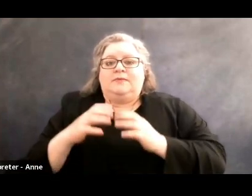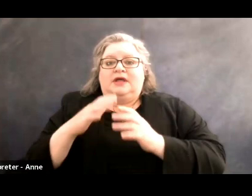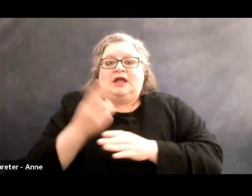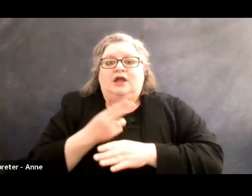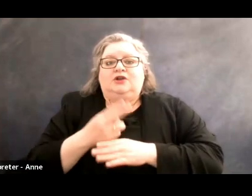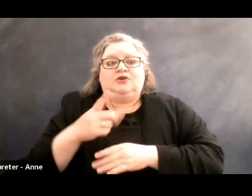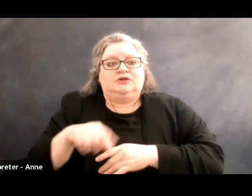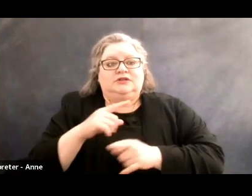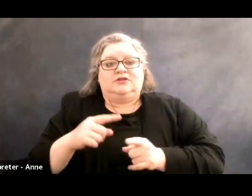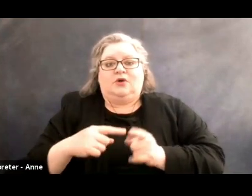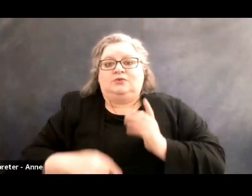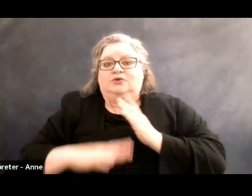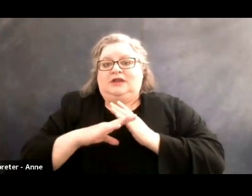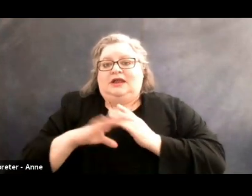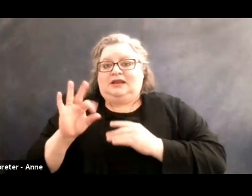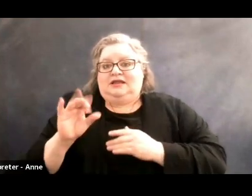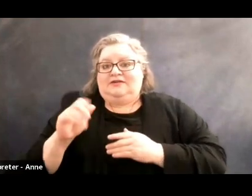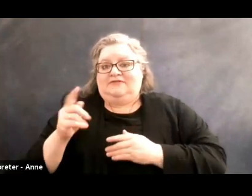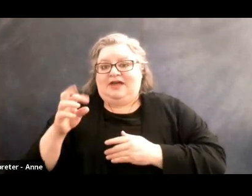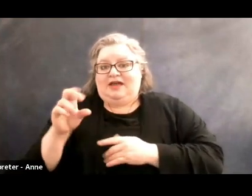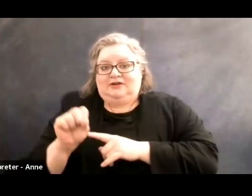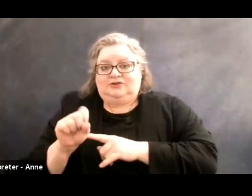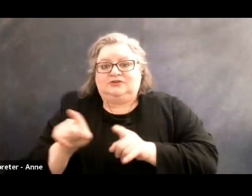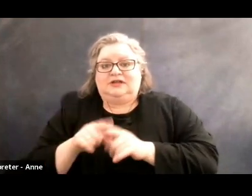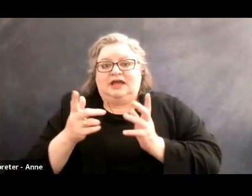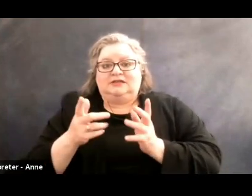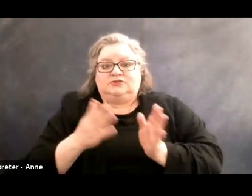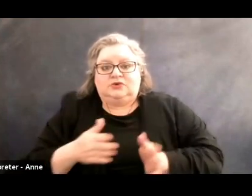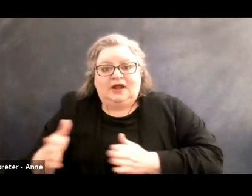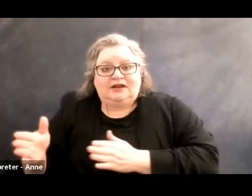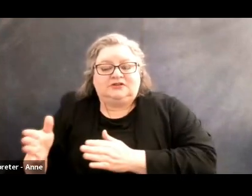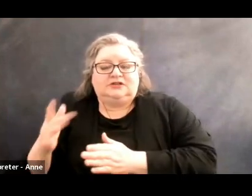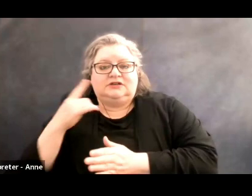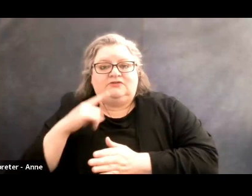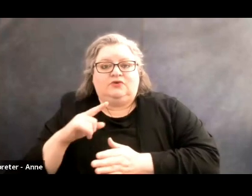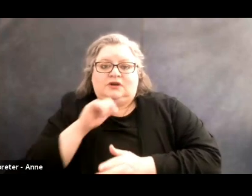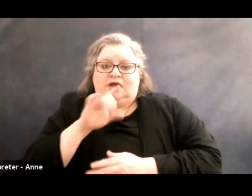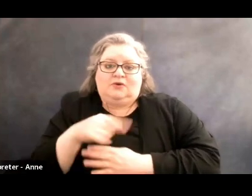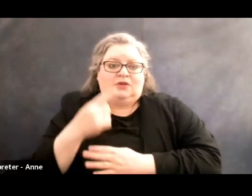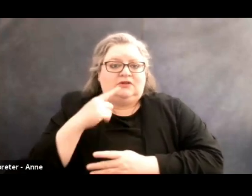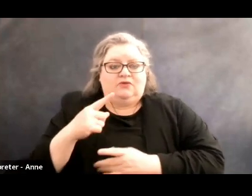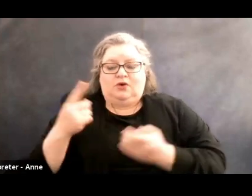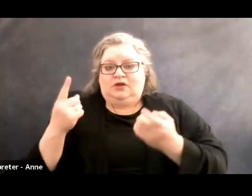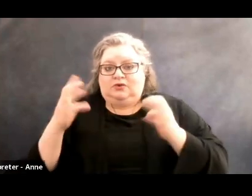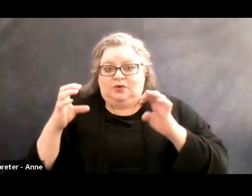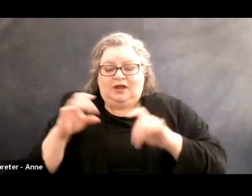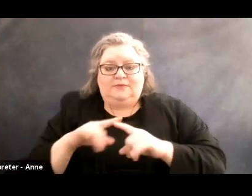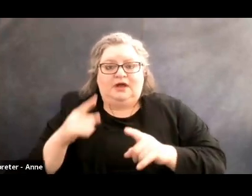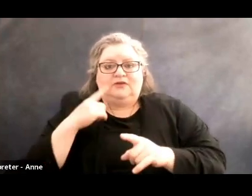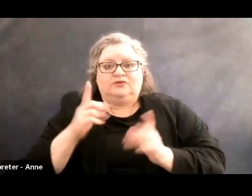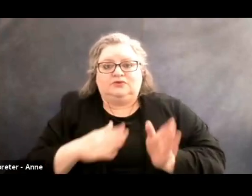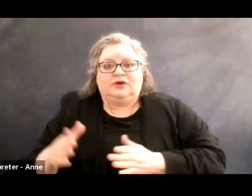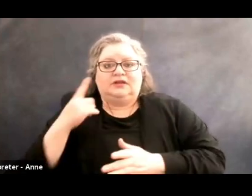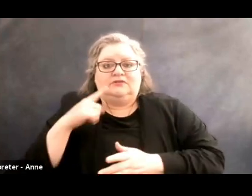those protective factors as strategies for not just the crisis, but as